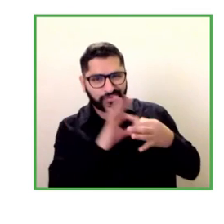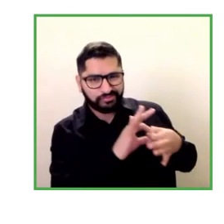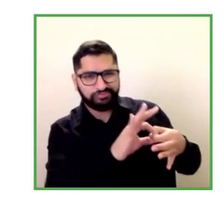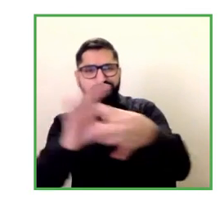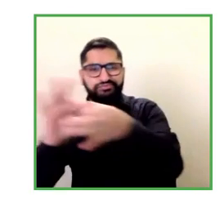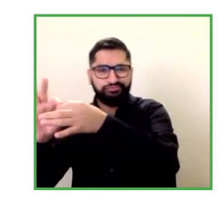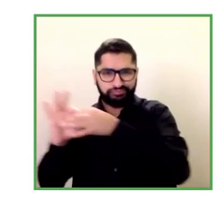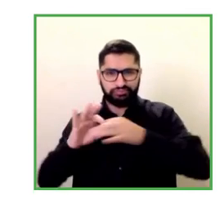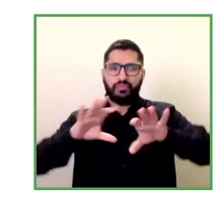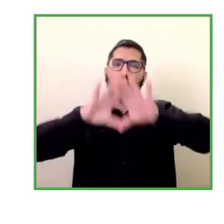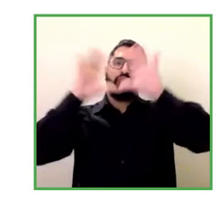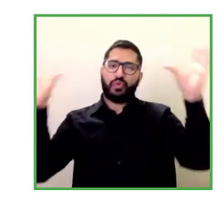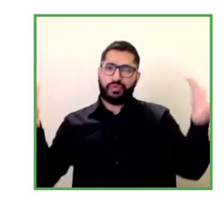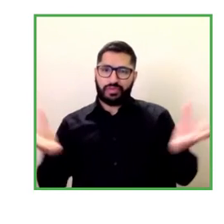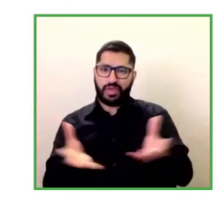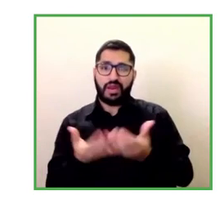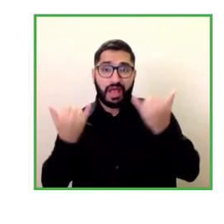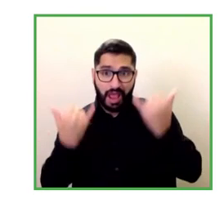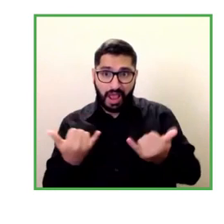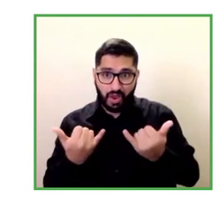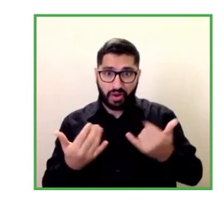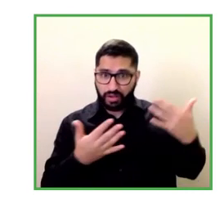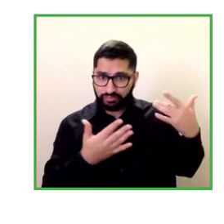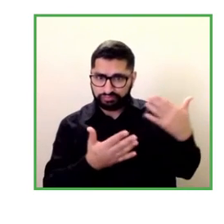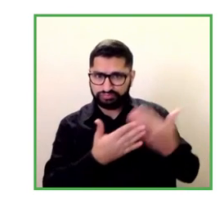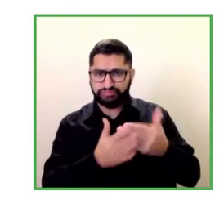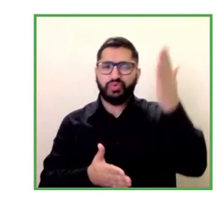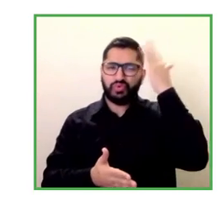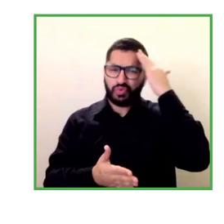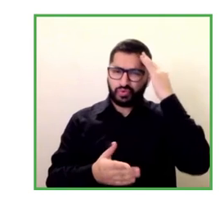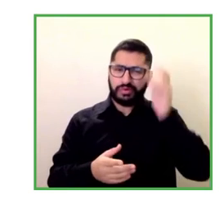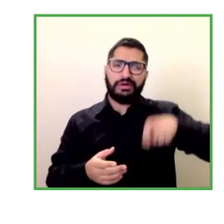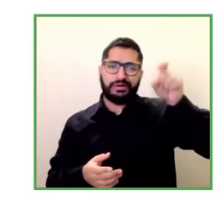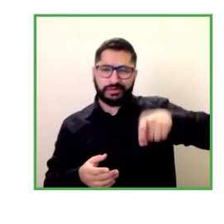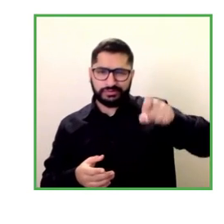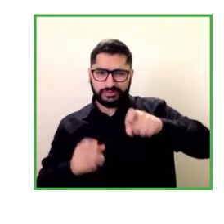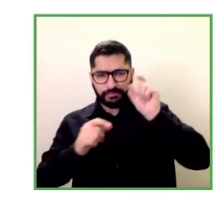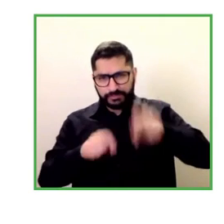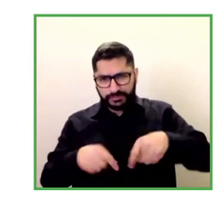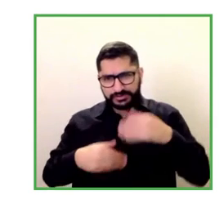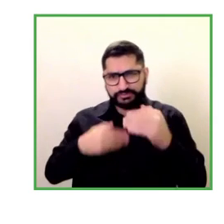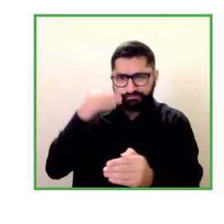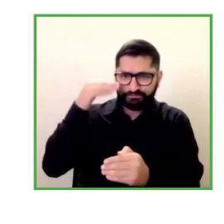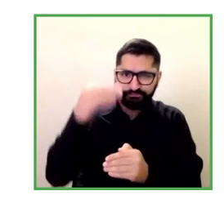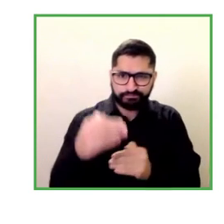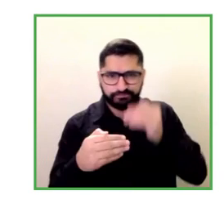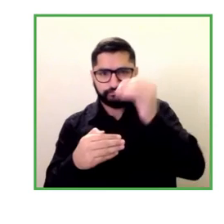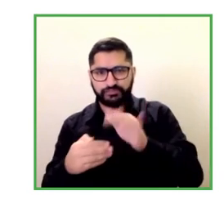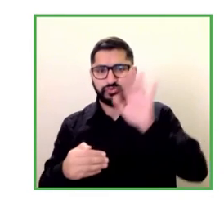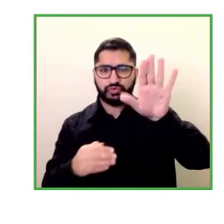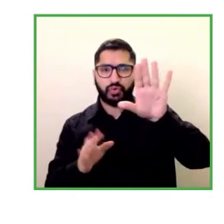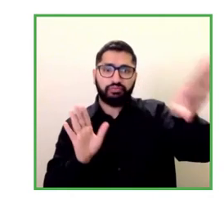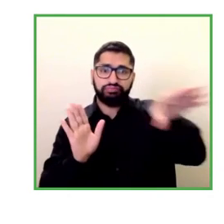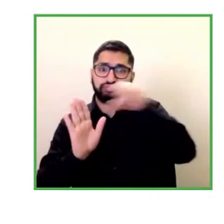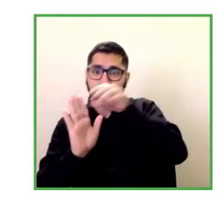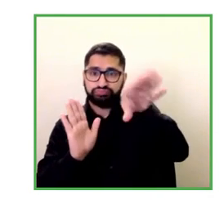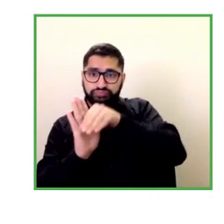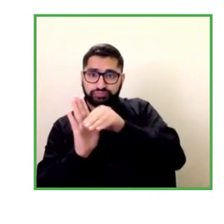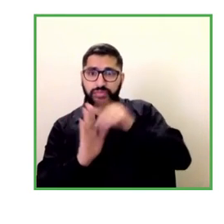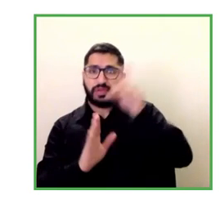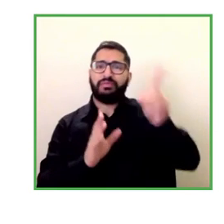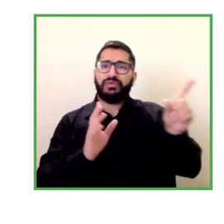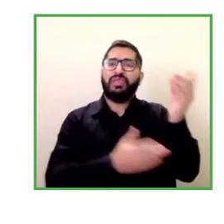who are facing today the need of beginning with this process of organizational transformation, including people with disabilities in their payroll